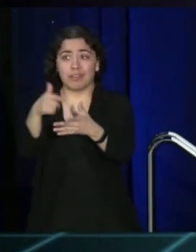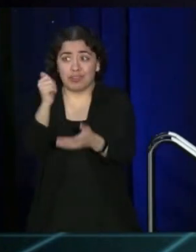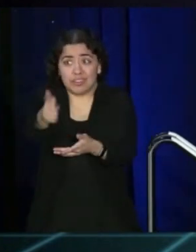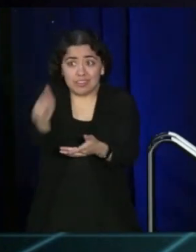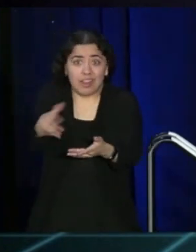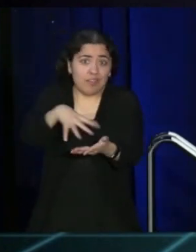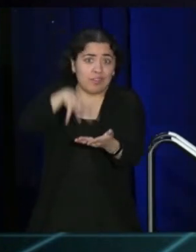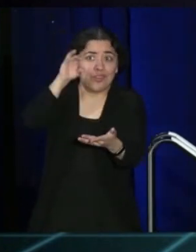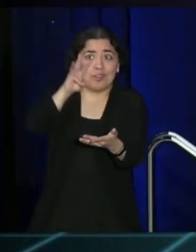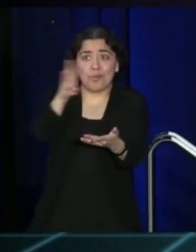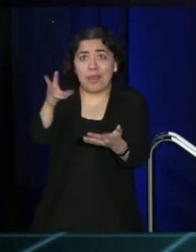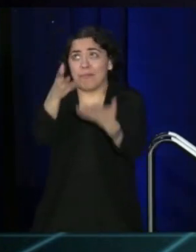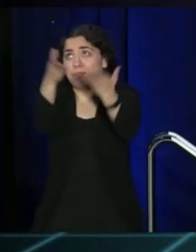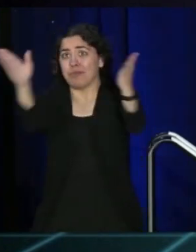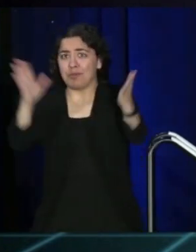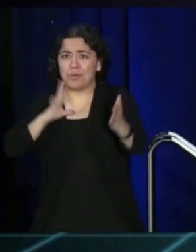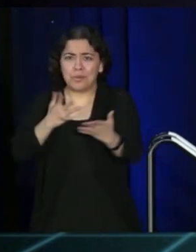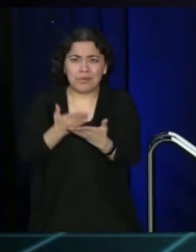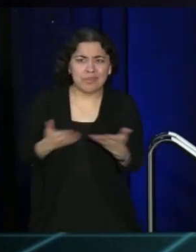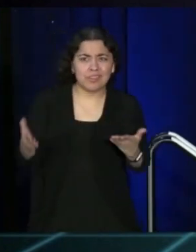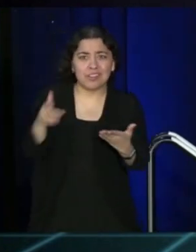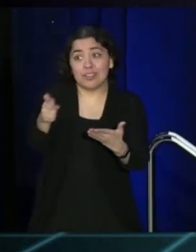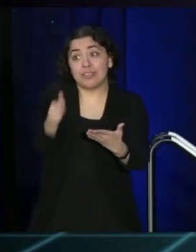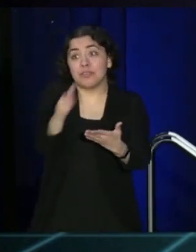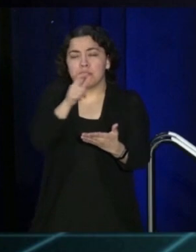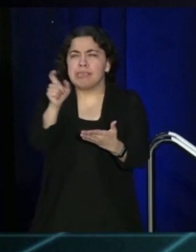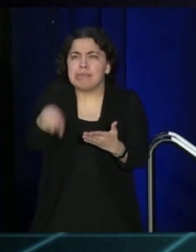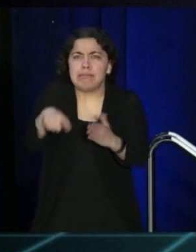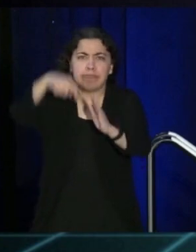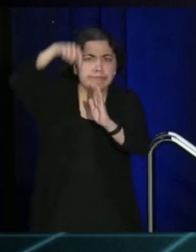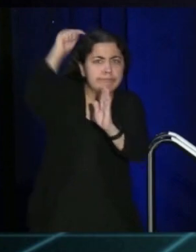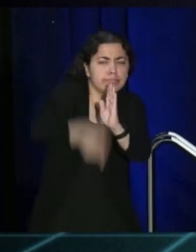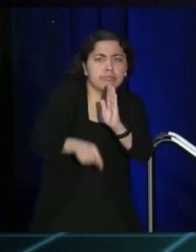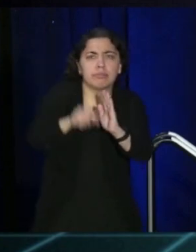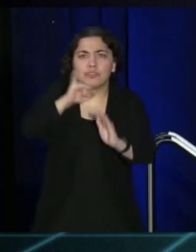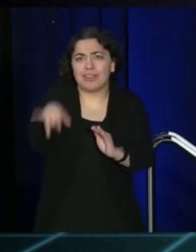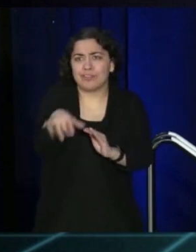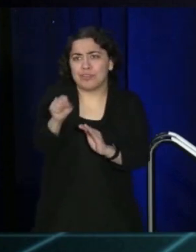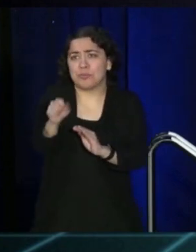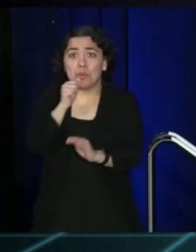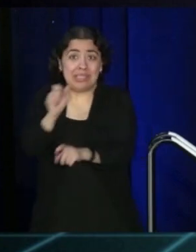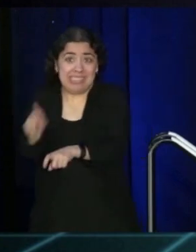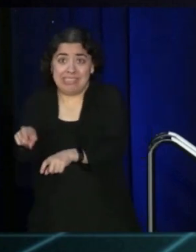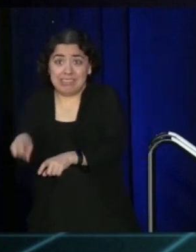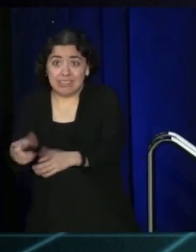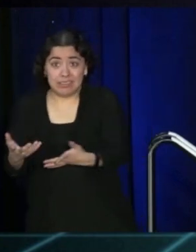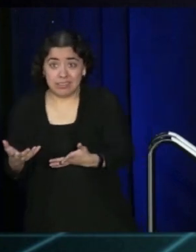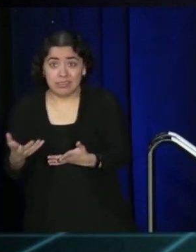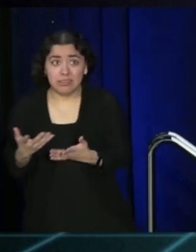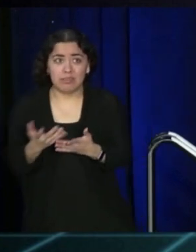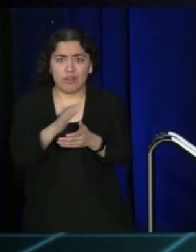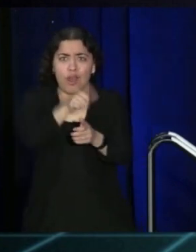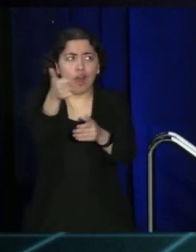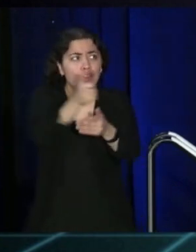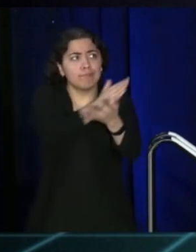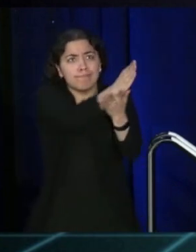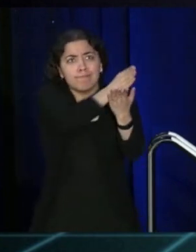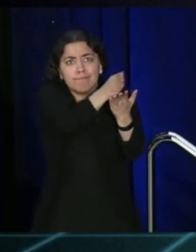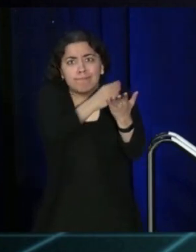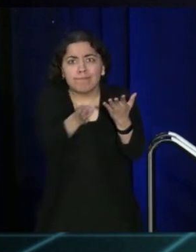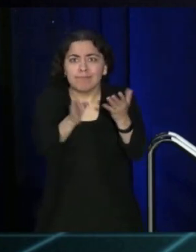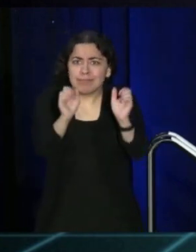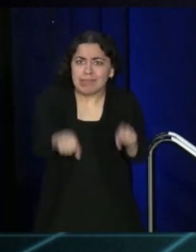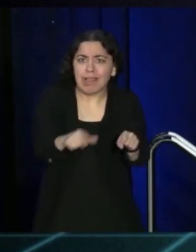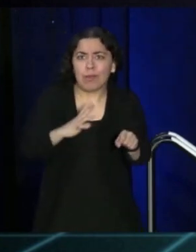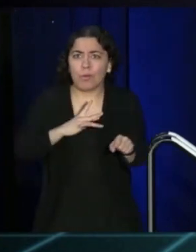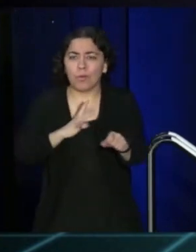got some really cool stuff that you don't necessarily need JavaScript for. You can do a lot of really cool things, especially with the